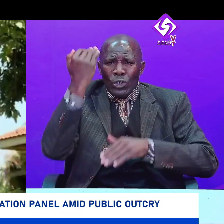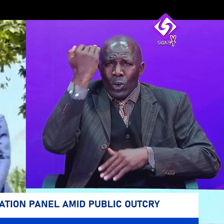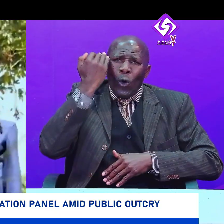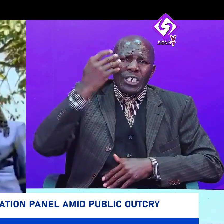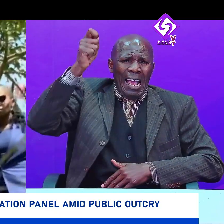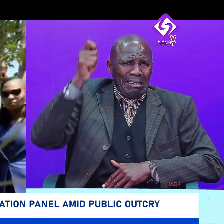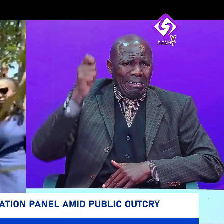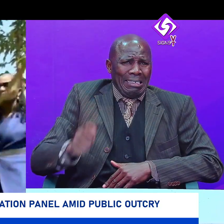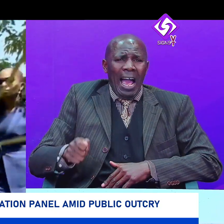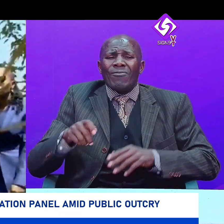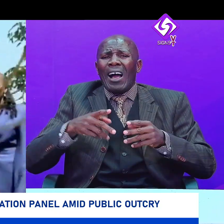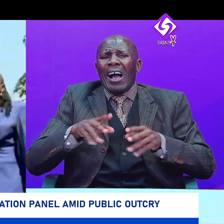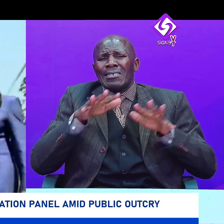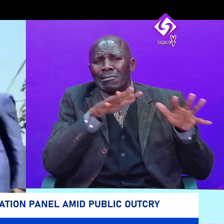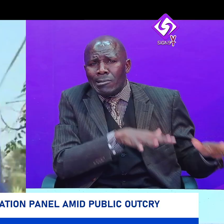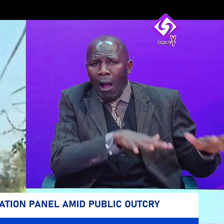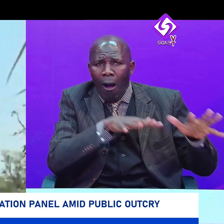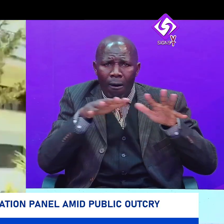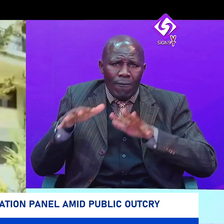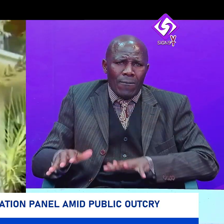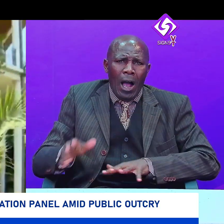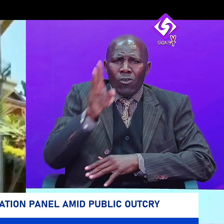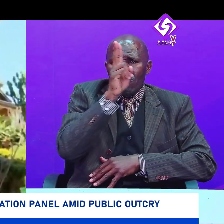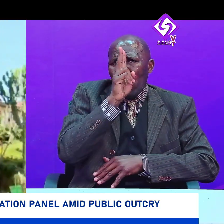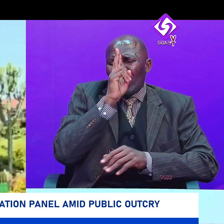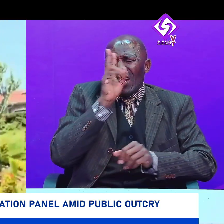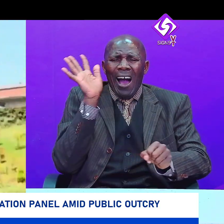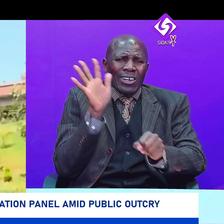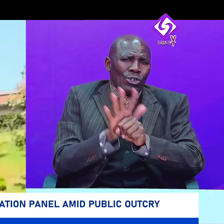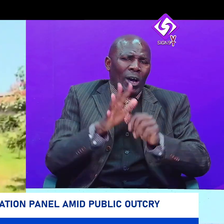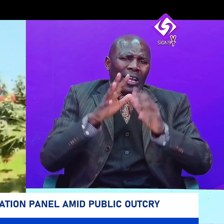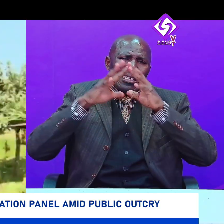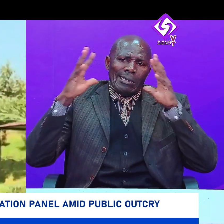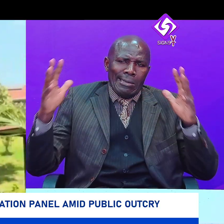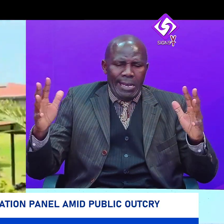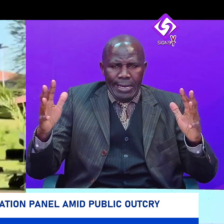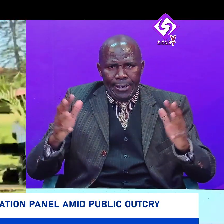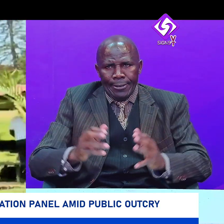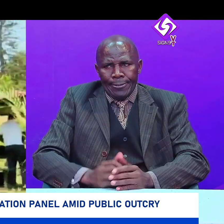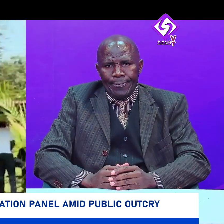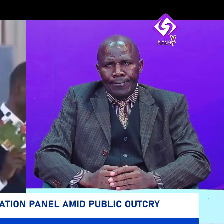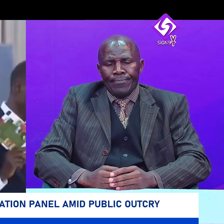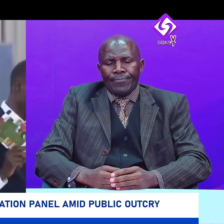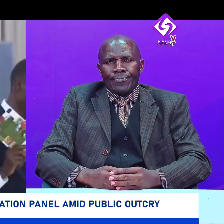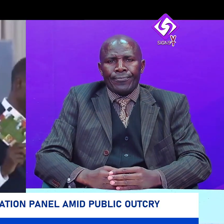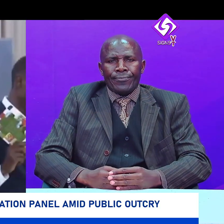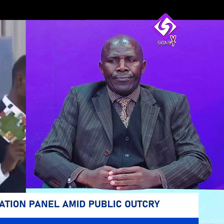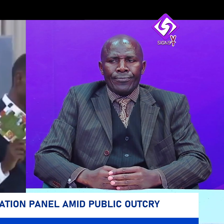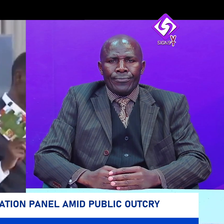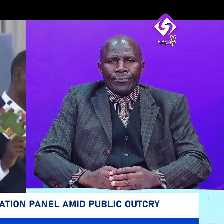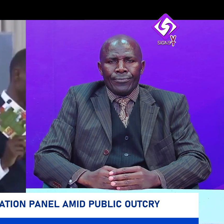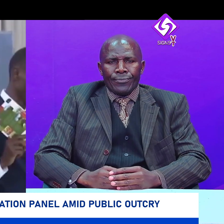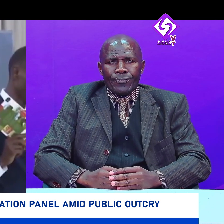by the need to be free to explore more effective avenues to pursue justice for victims of